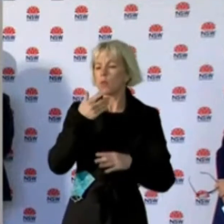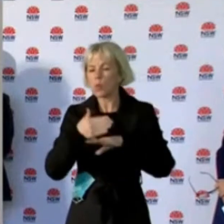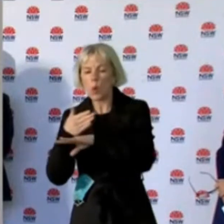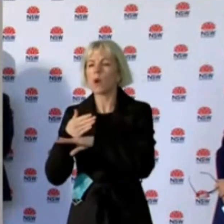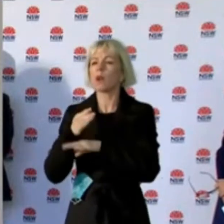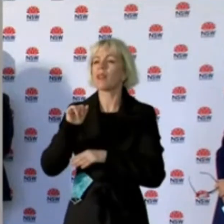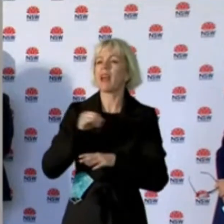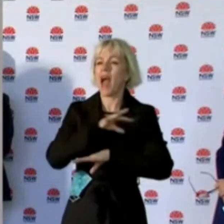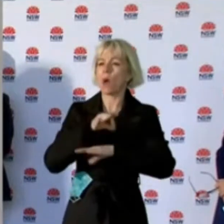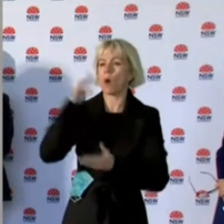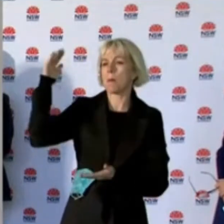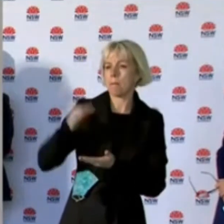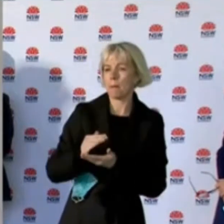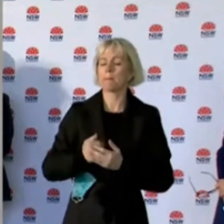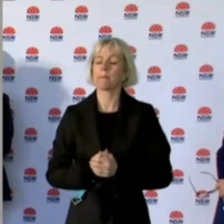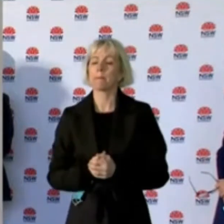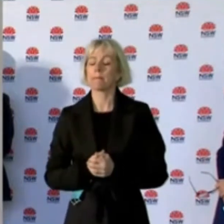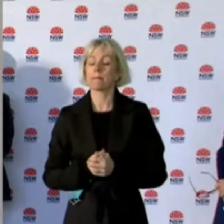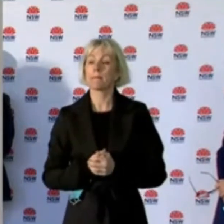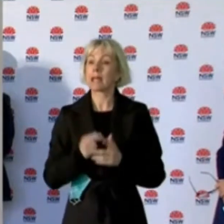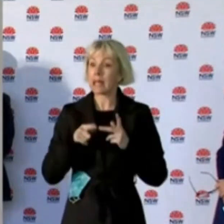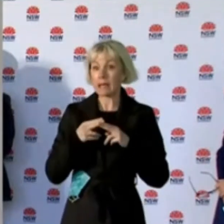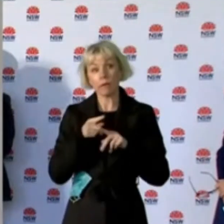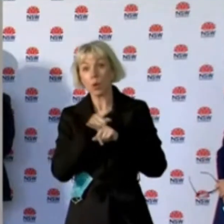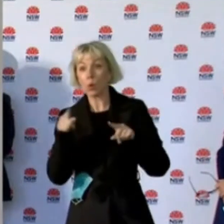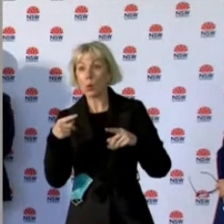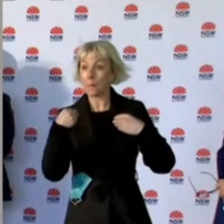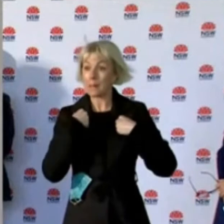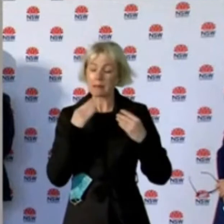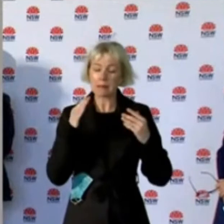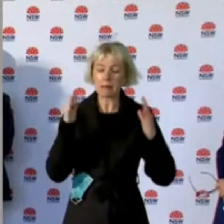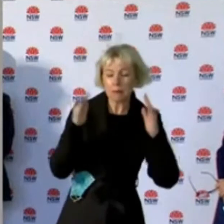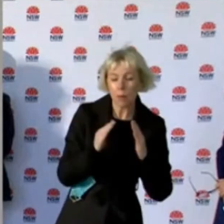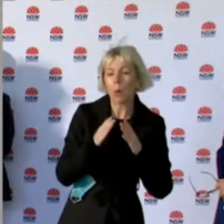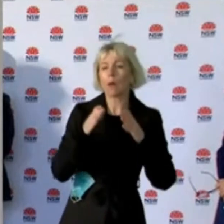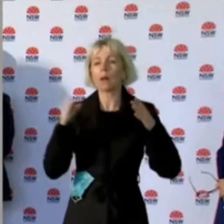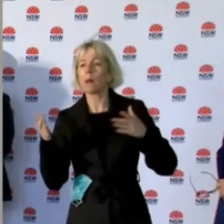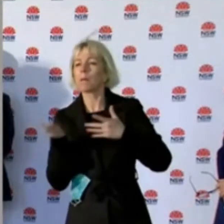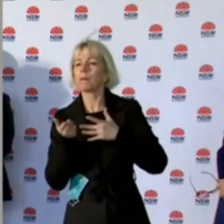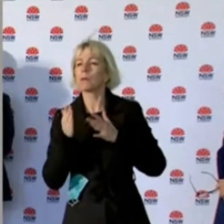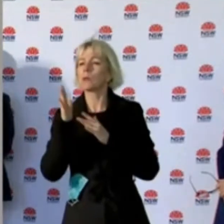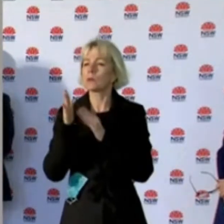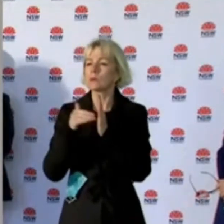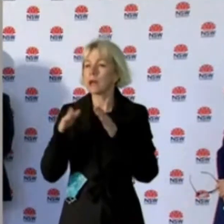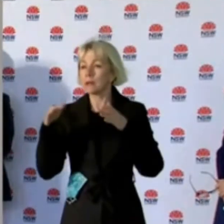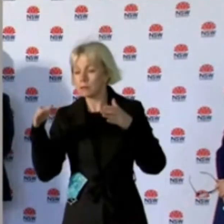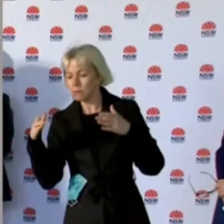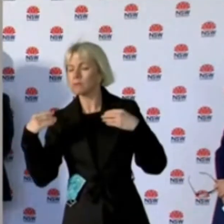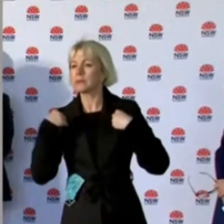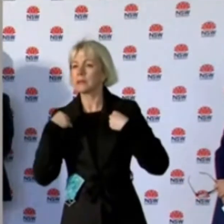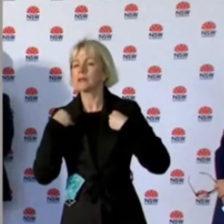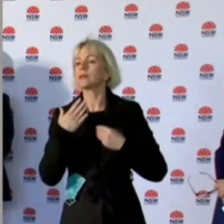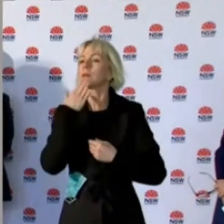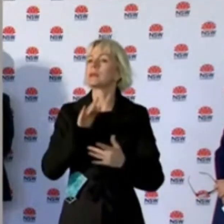sole traders, medium and large, can also receive support through Service New South Wales. And there are a range of